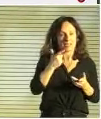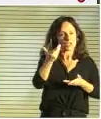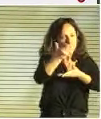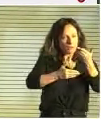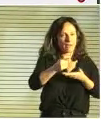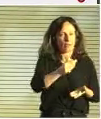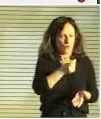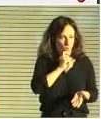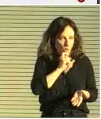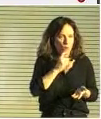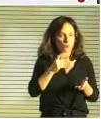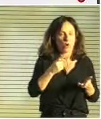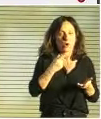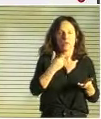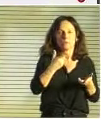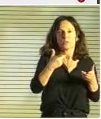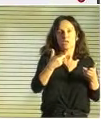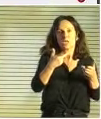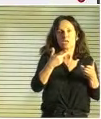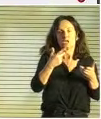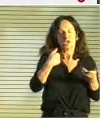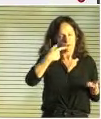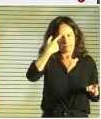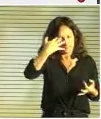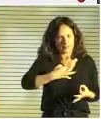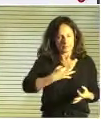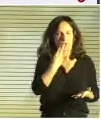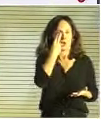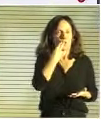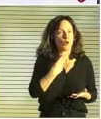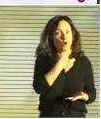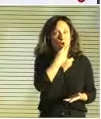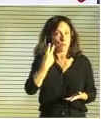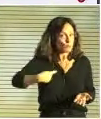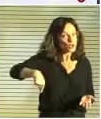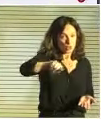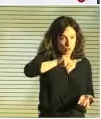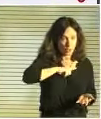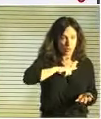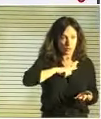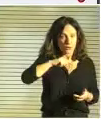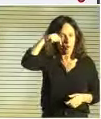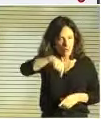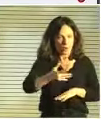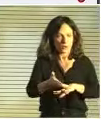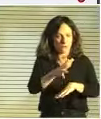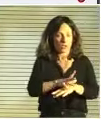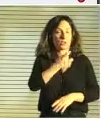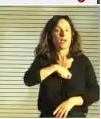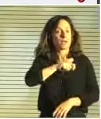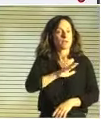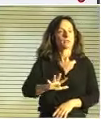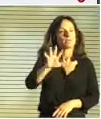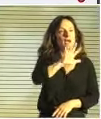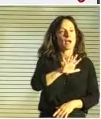we engage together. And today we are in Mallorca, we are in Spain. Canary Islands are with us, so